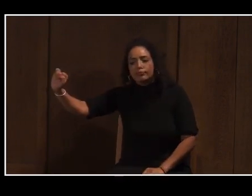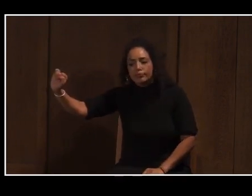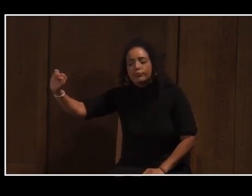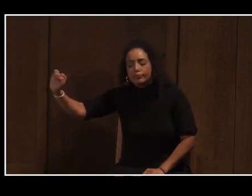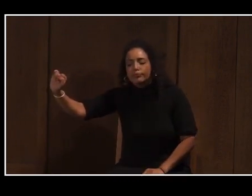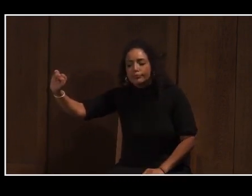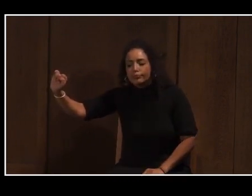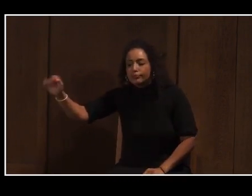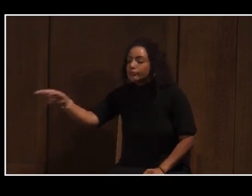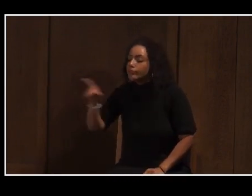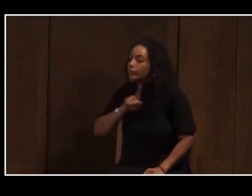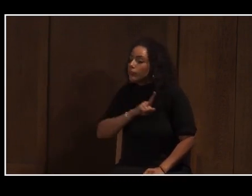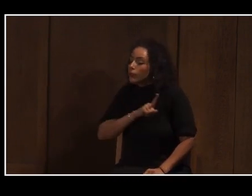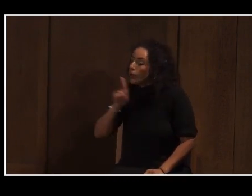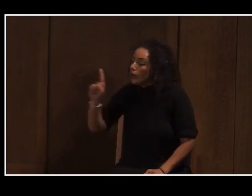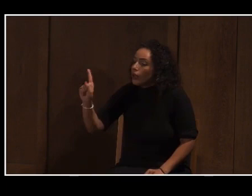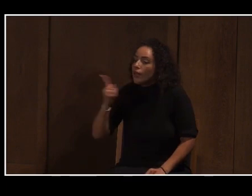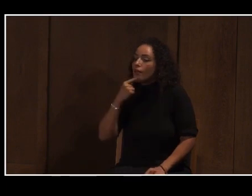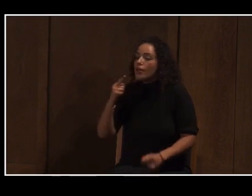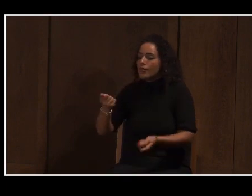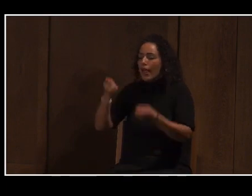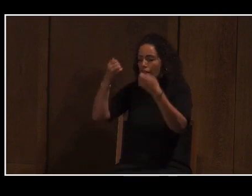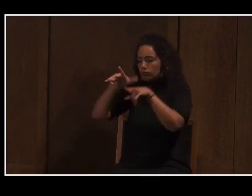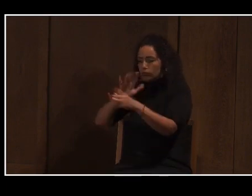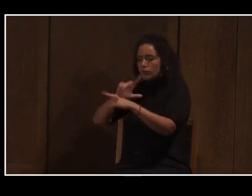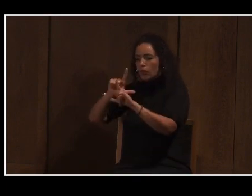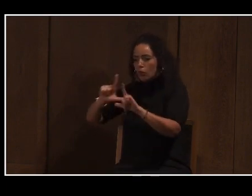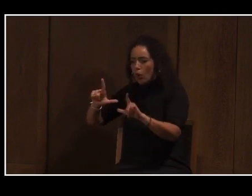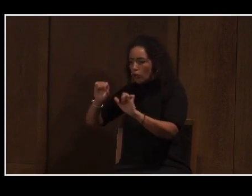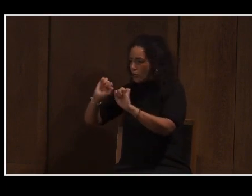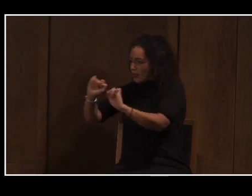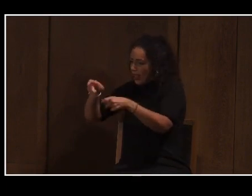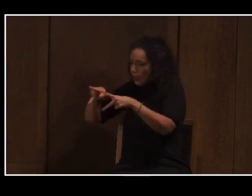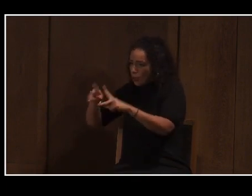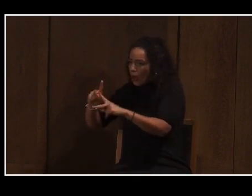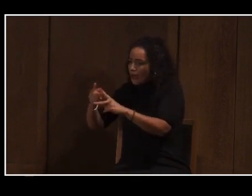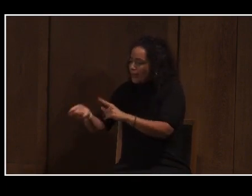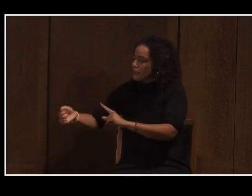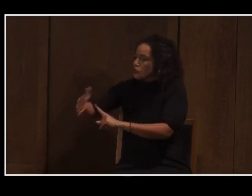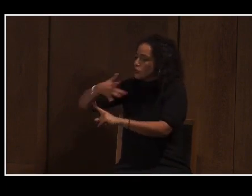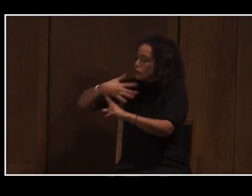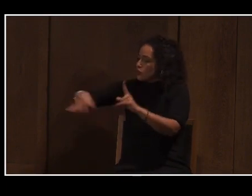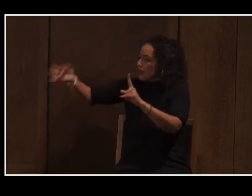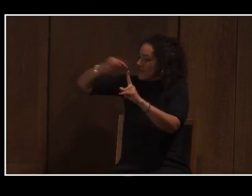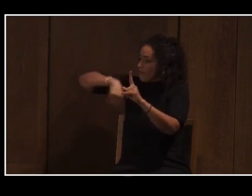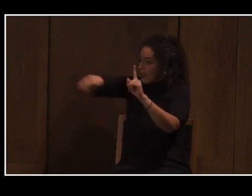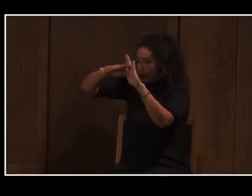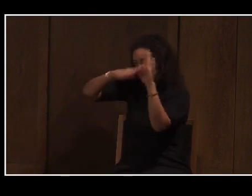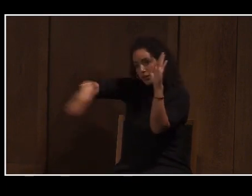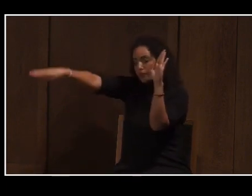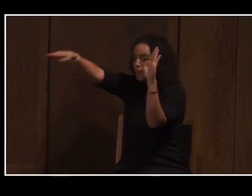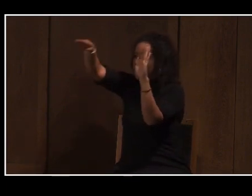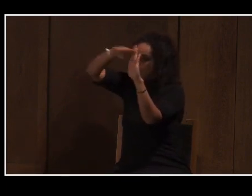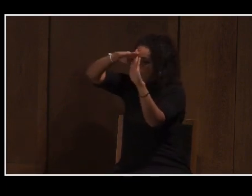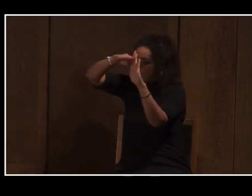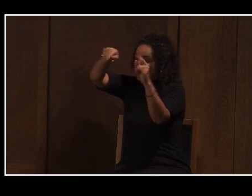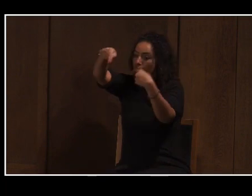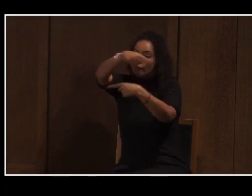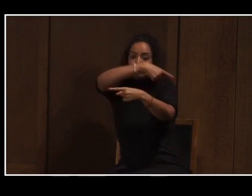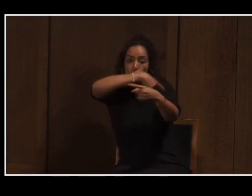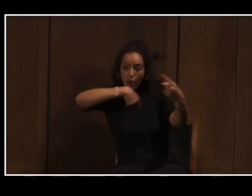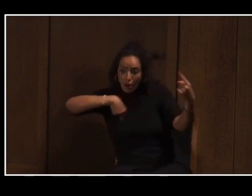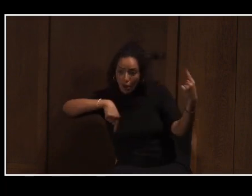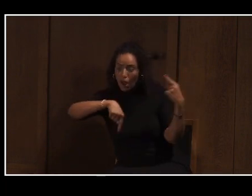again! Because their code is already socially favored to the point that they always land. Yes. Whereas I'm switching